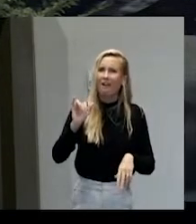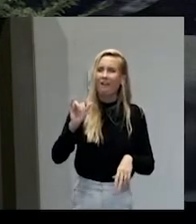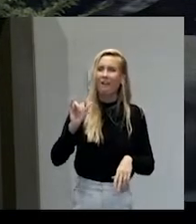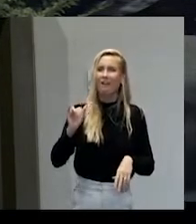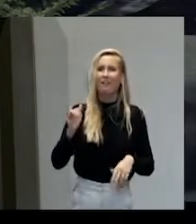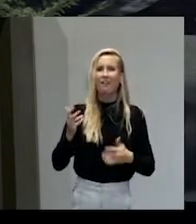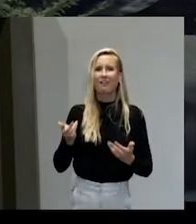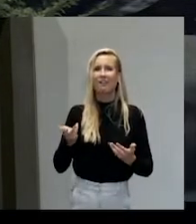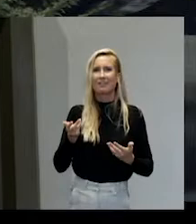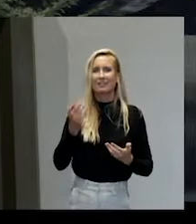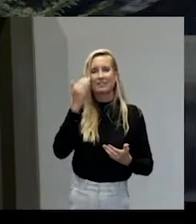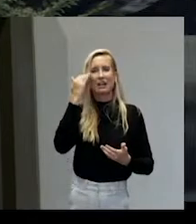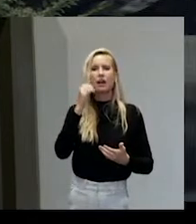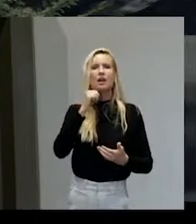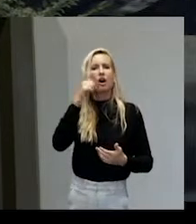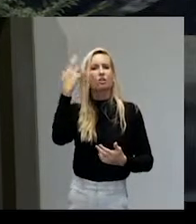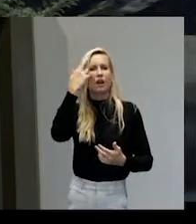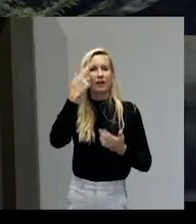few minutes.